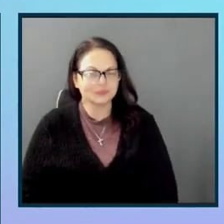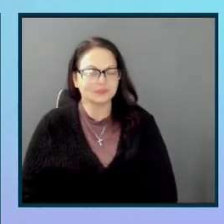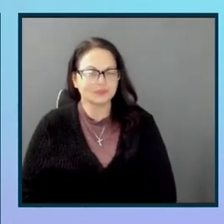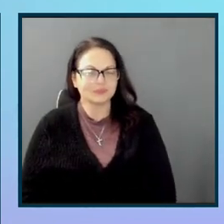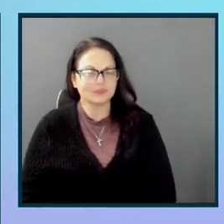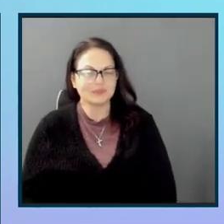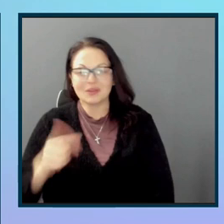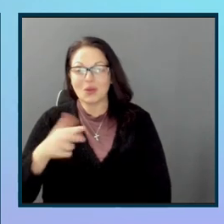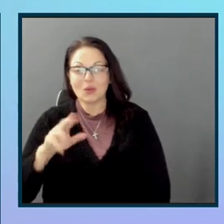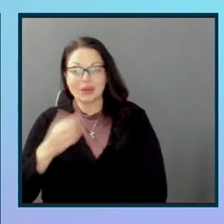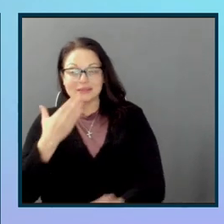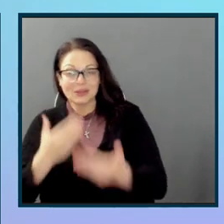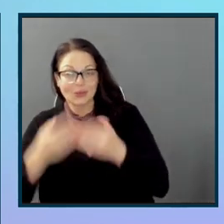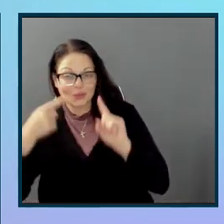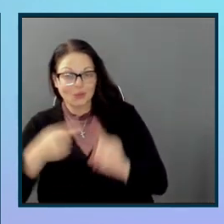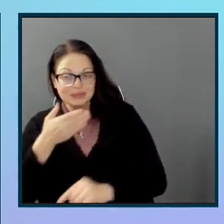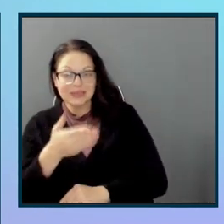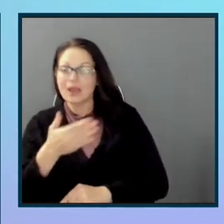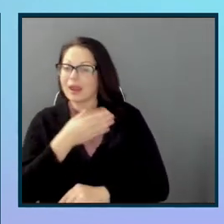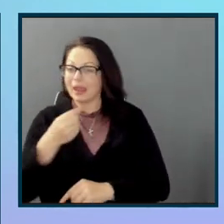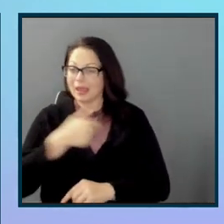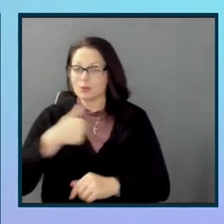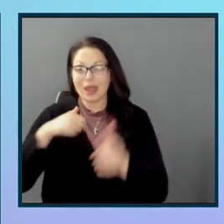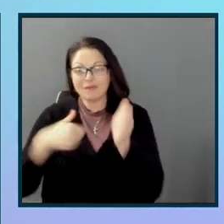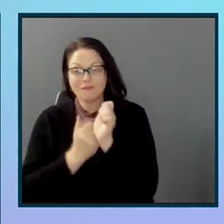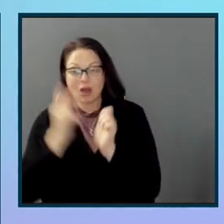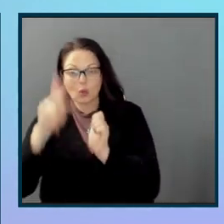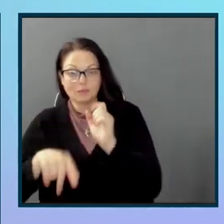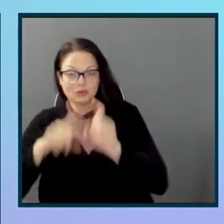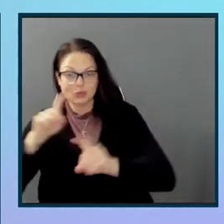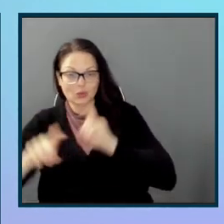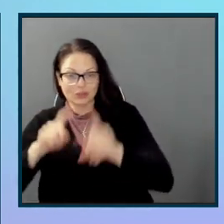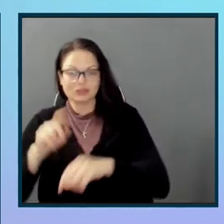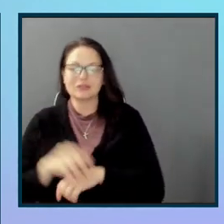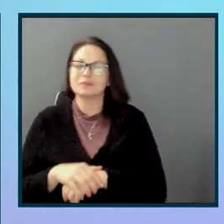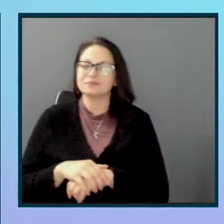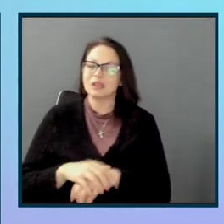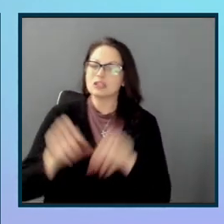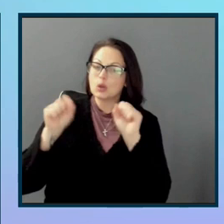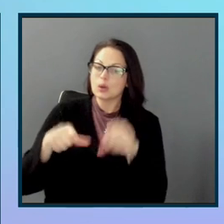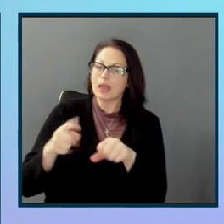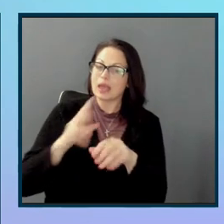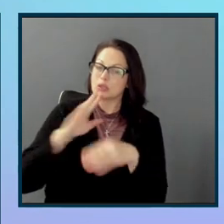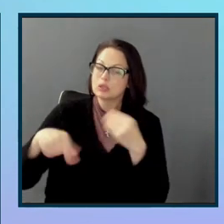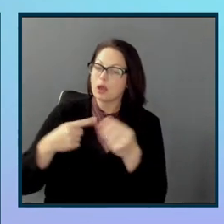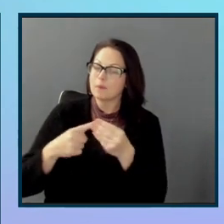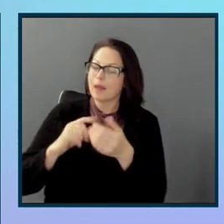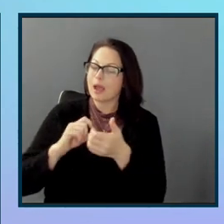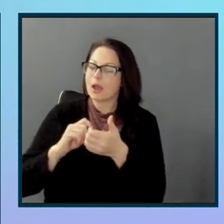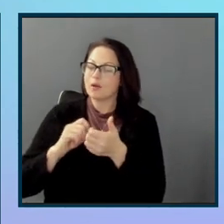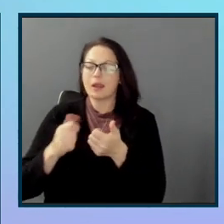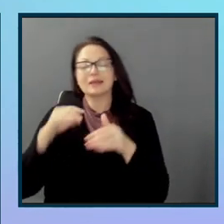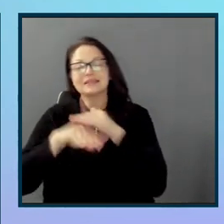Great points there. And it looks like we have a follow-up to that question. On the flip side, can you talk about how you've seen accessibility actually